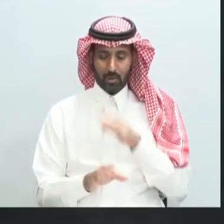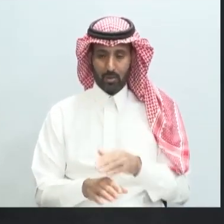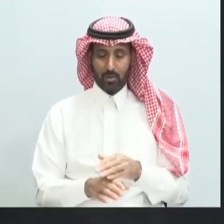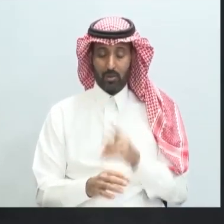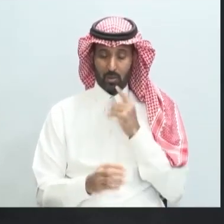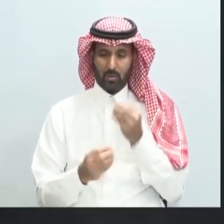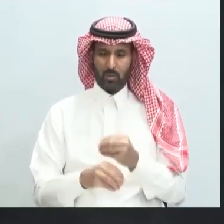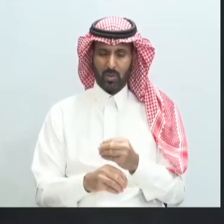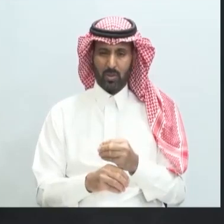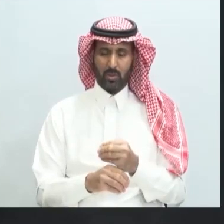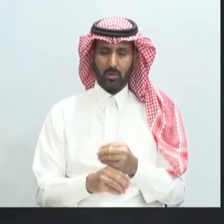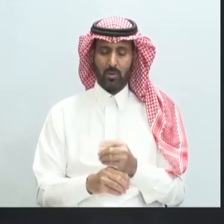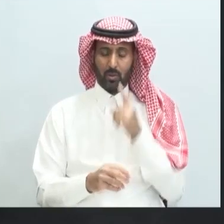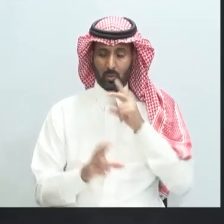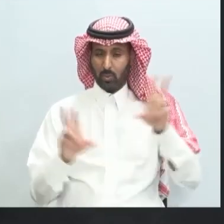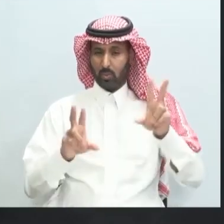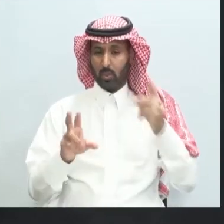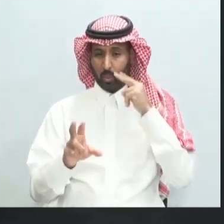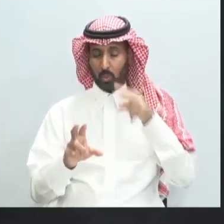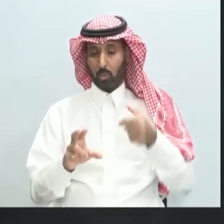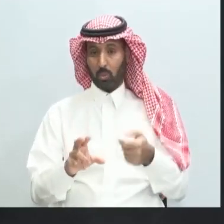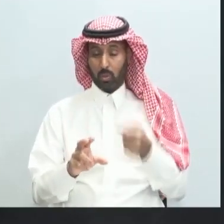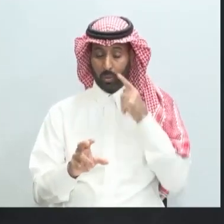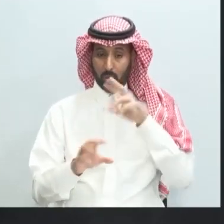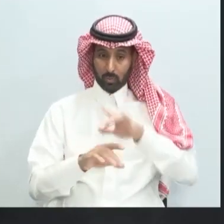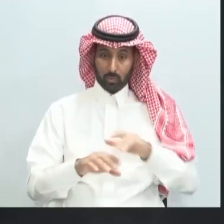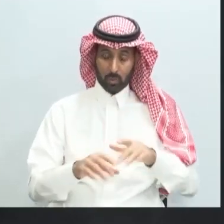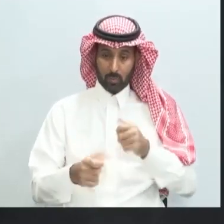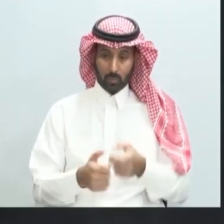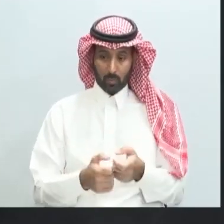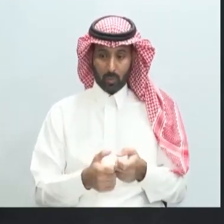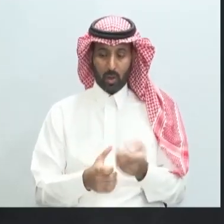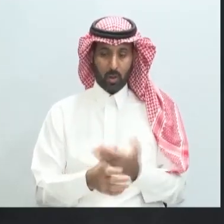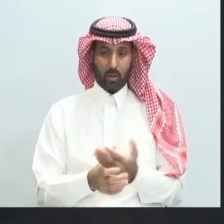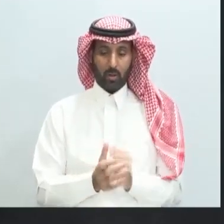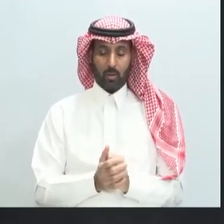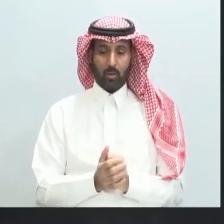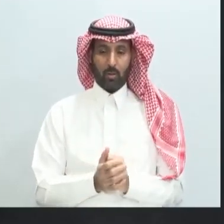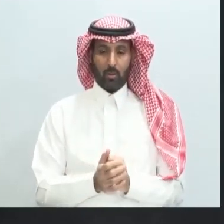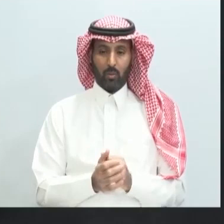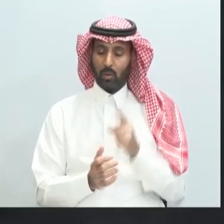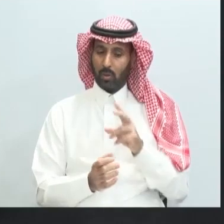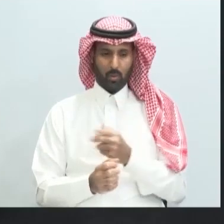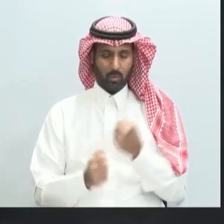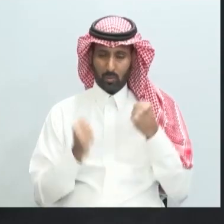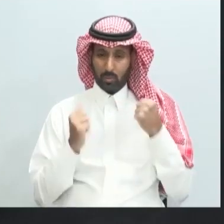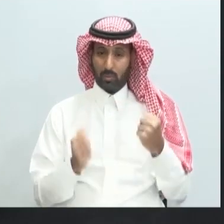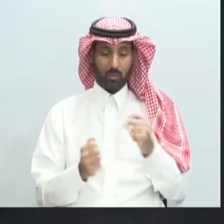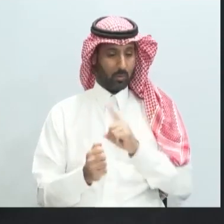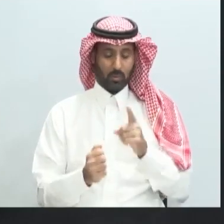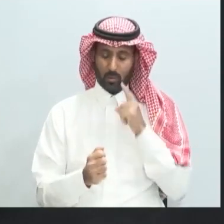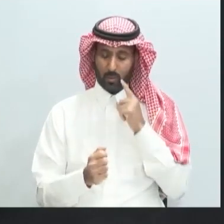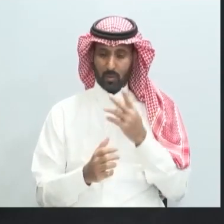too much time on TV or on computer games because we don't practice, because we